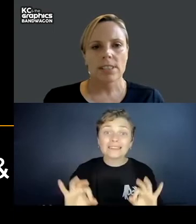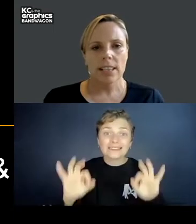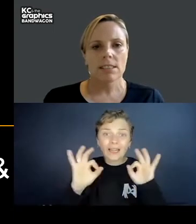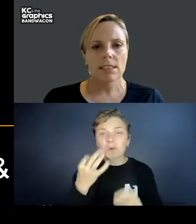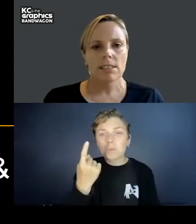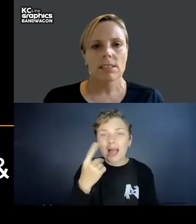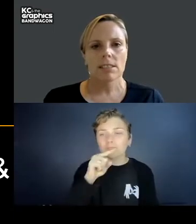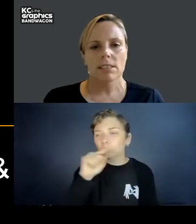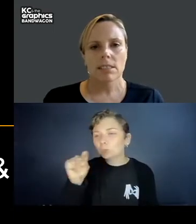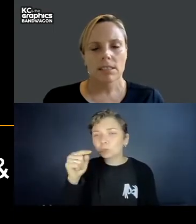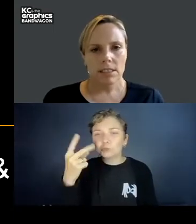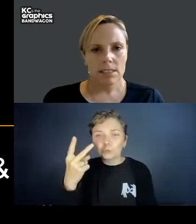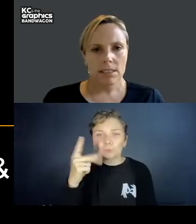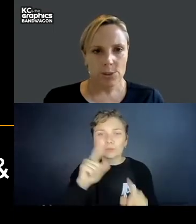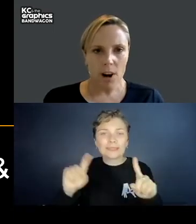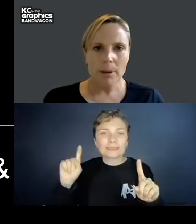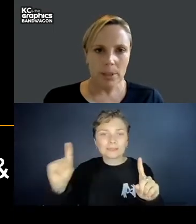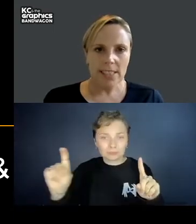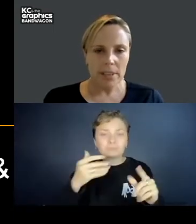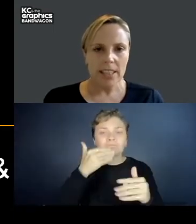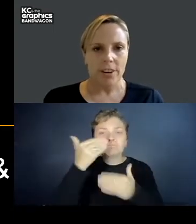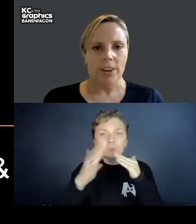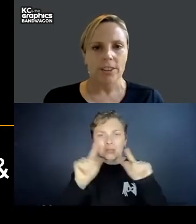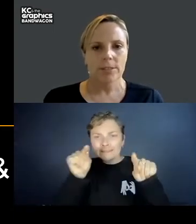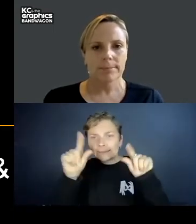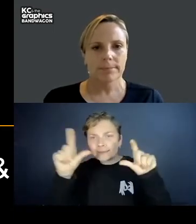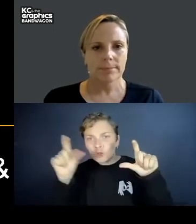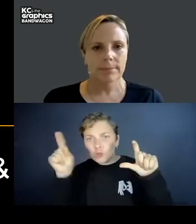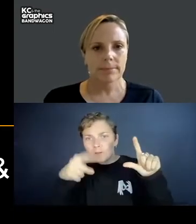2 sentences describing what's happening in the photo.